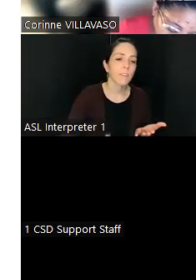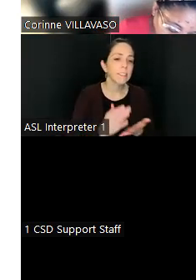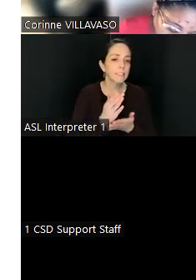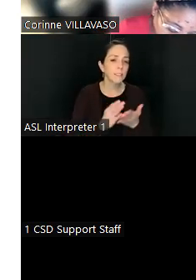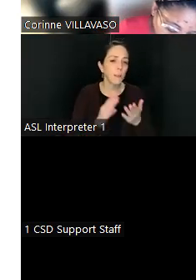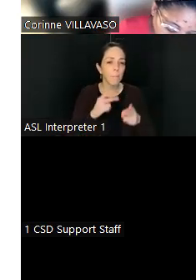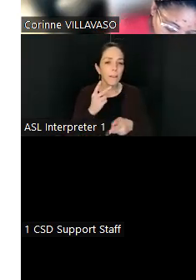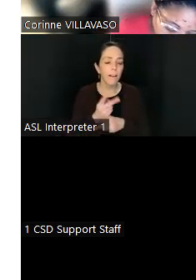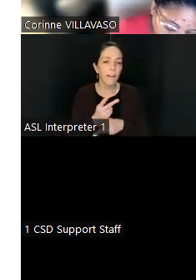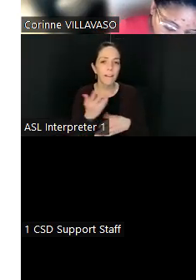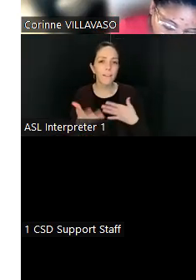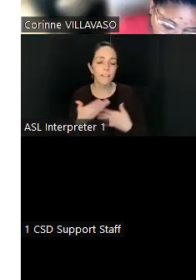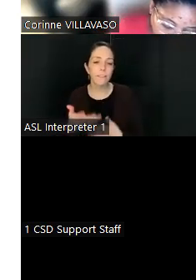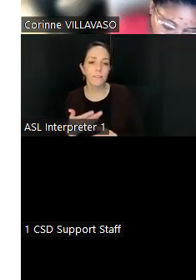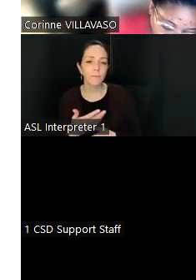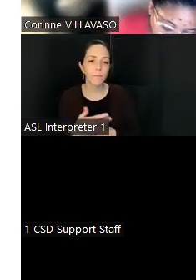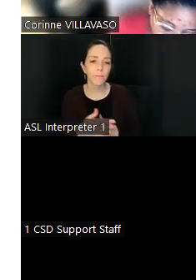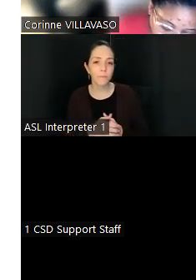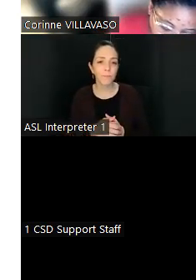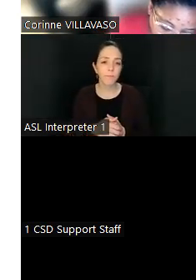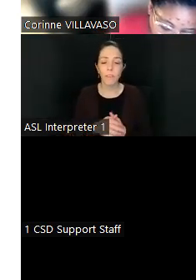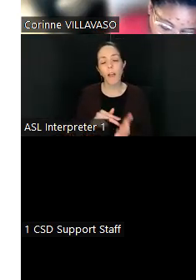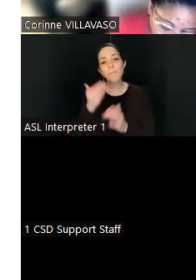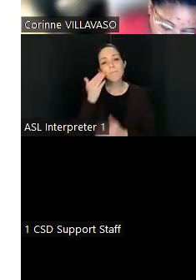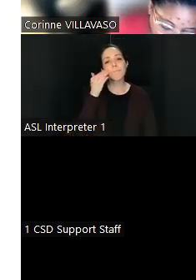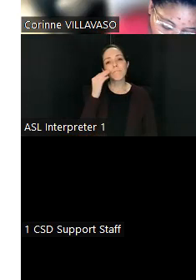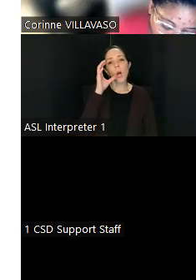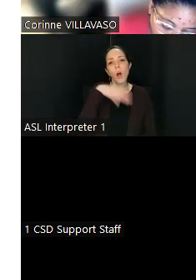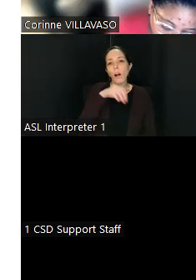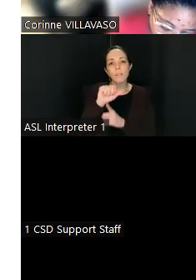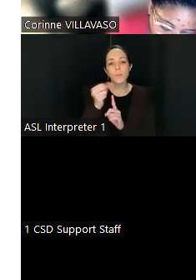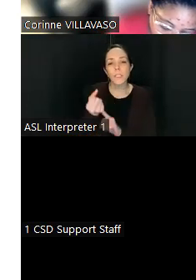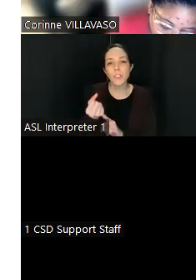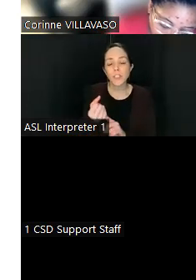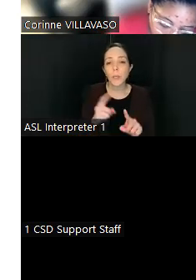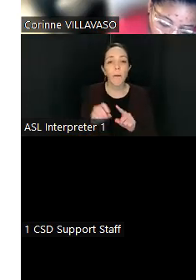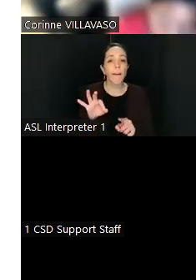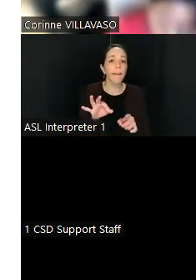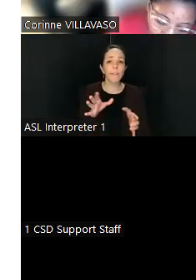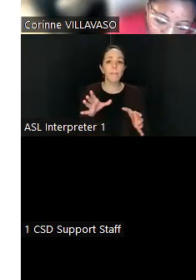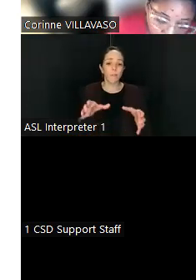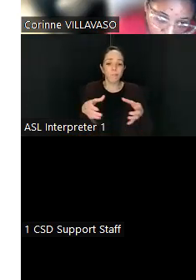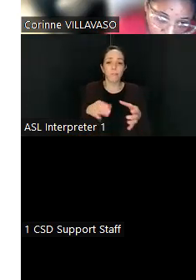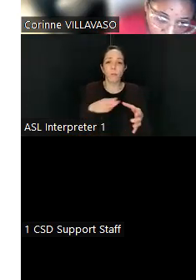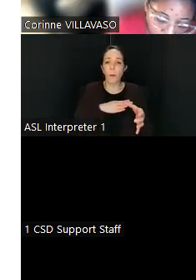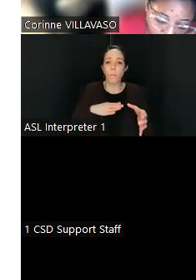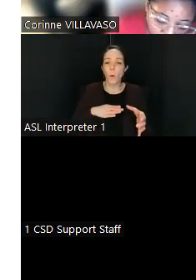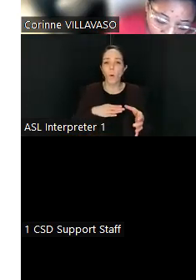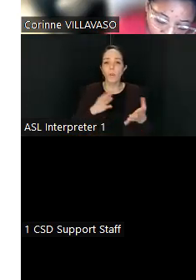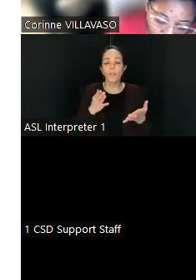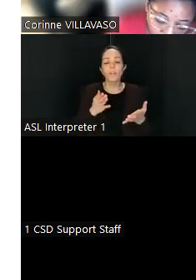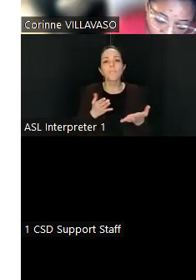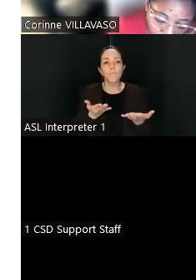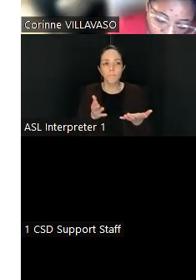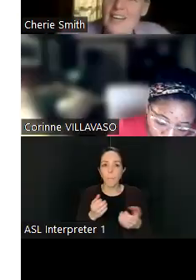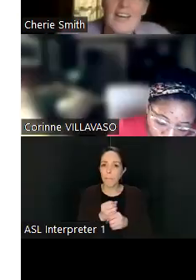that in an odd scenario, something, a really bad decision could be made. I'm thinking back to when the Federal Reserve banking system